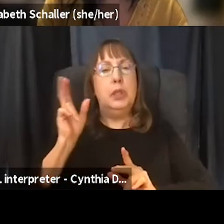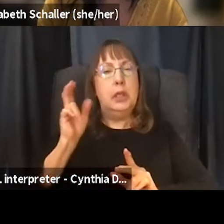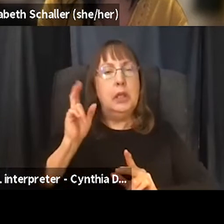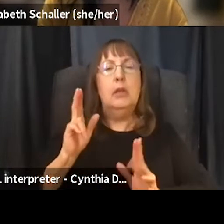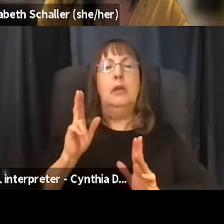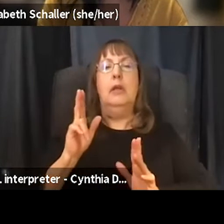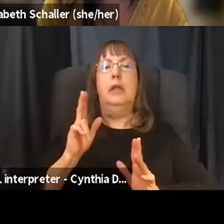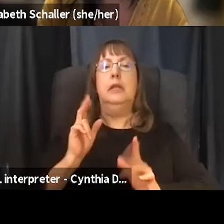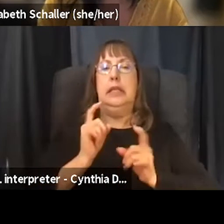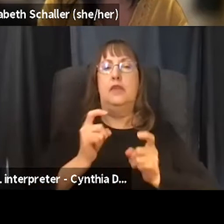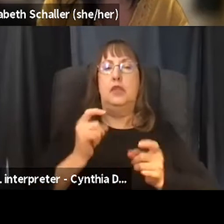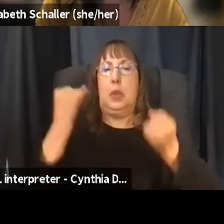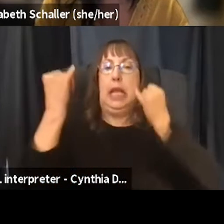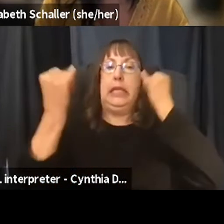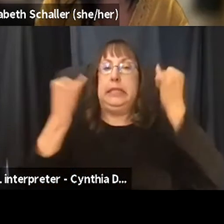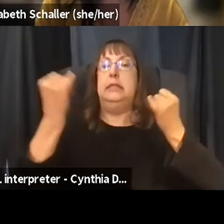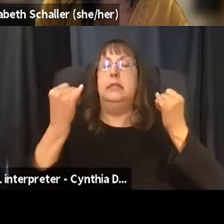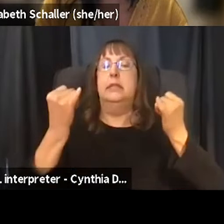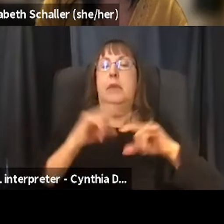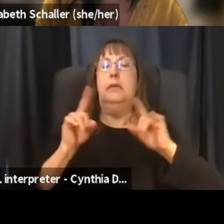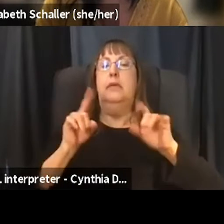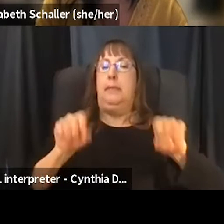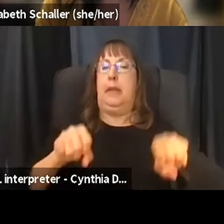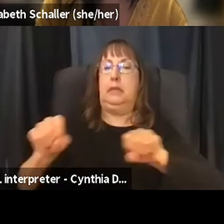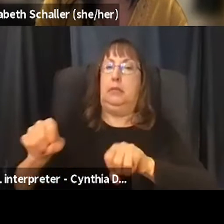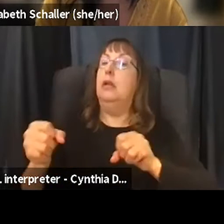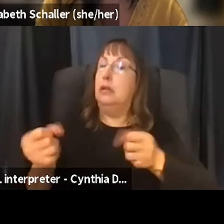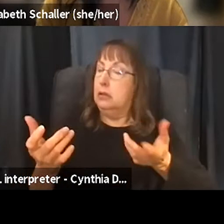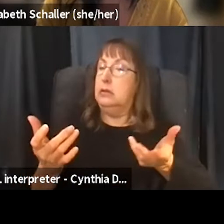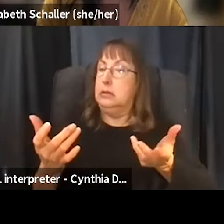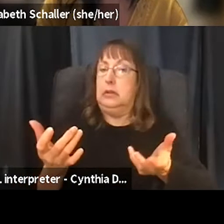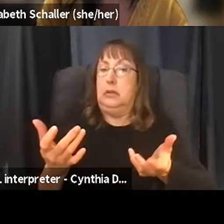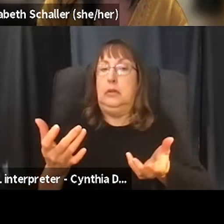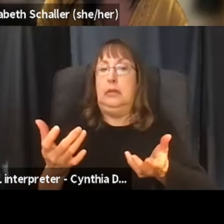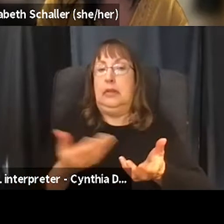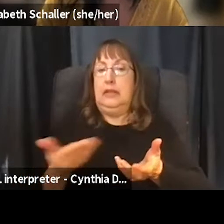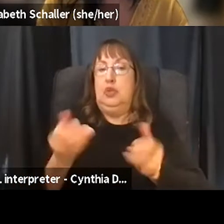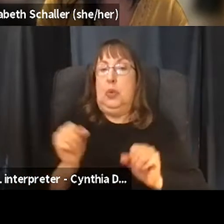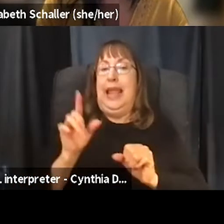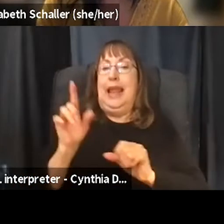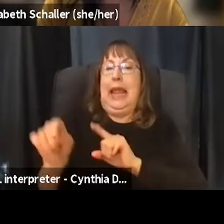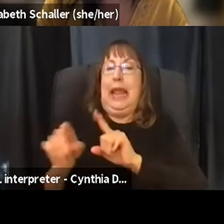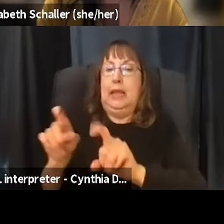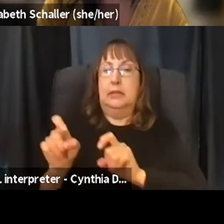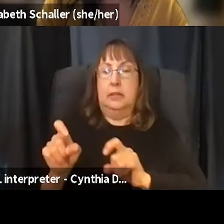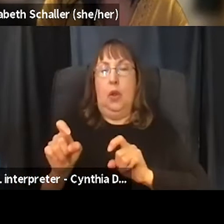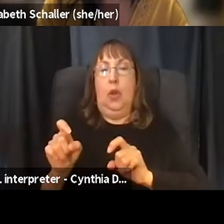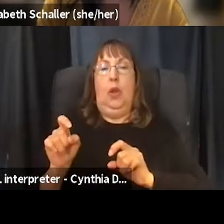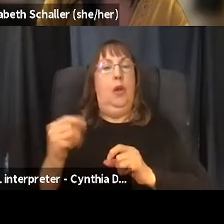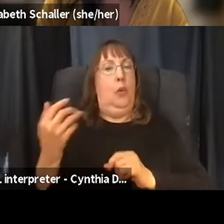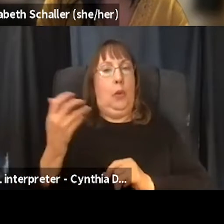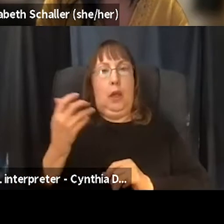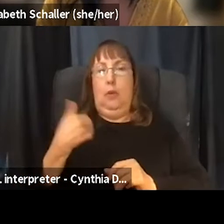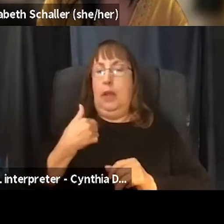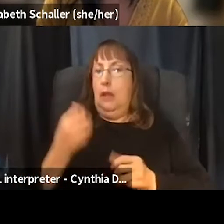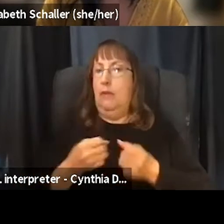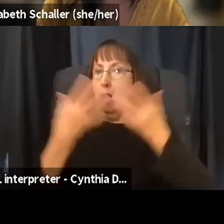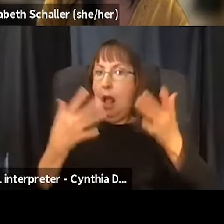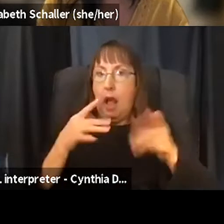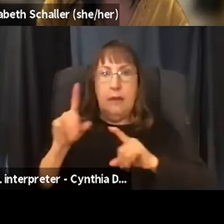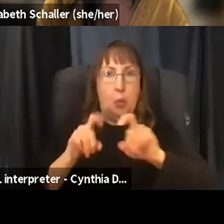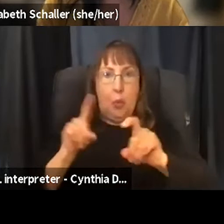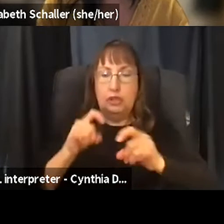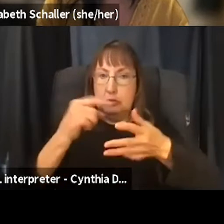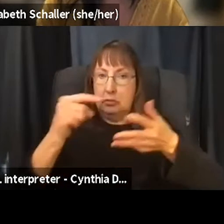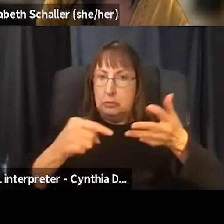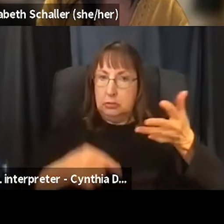what's possible and what you might want to ask about. We have a lot of questions coming in, and